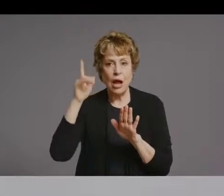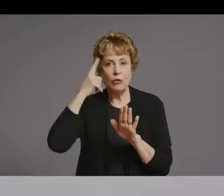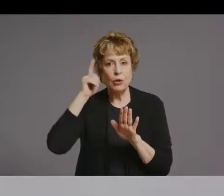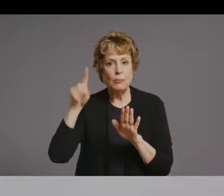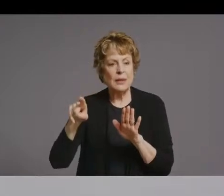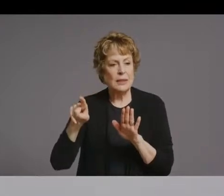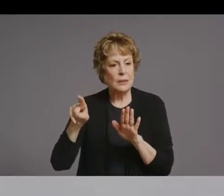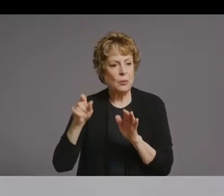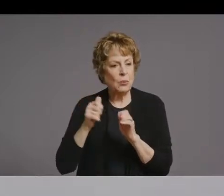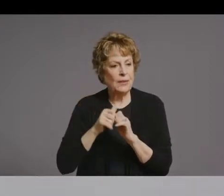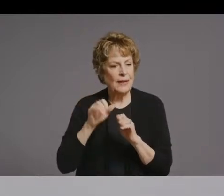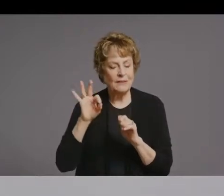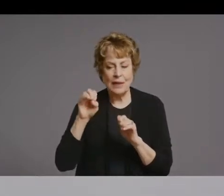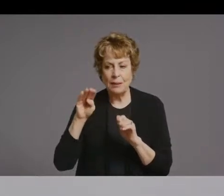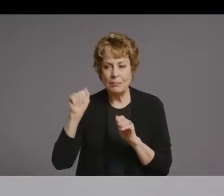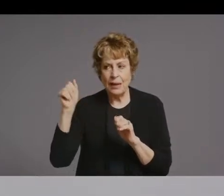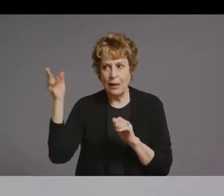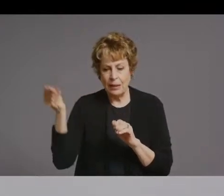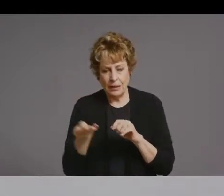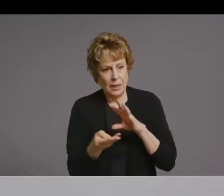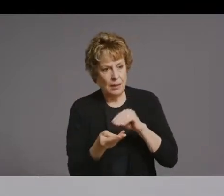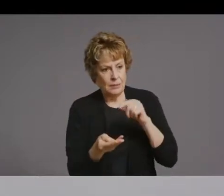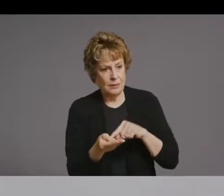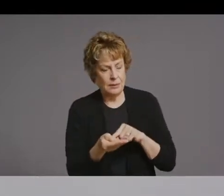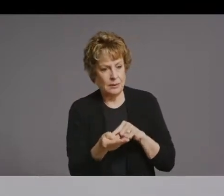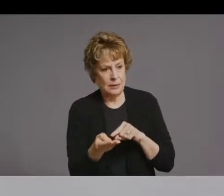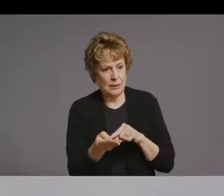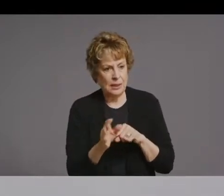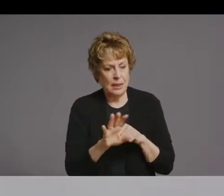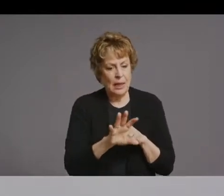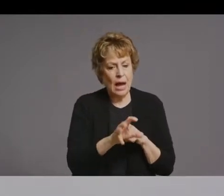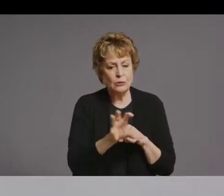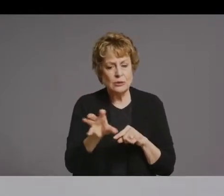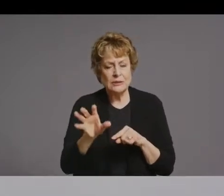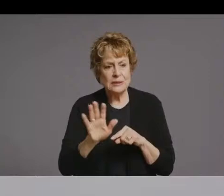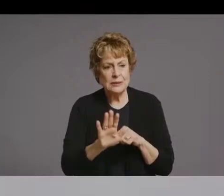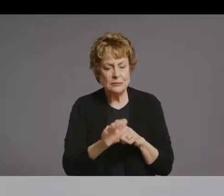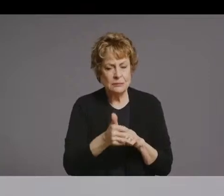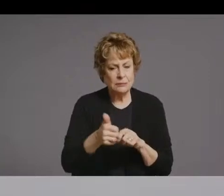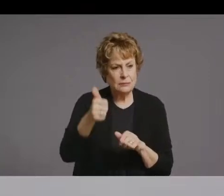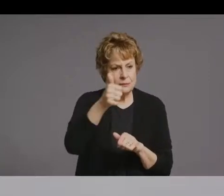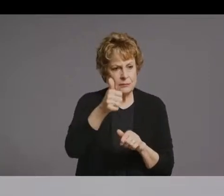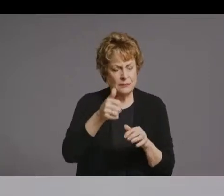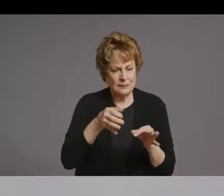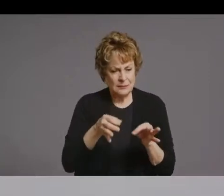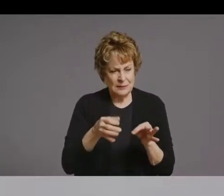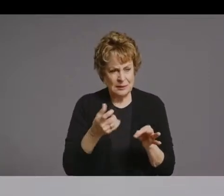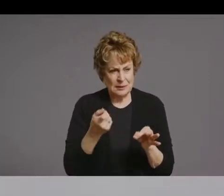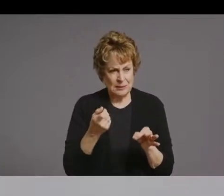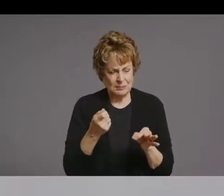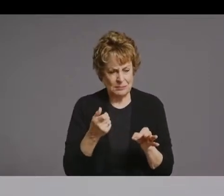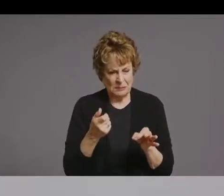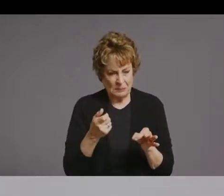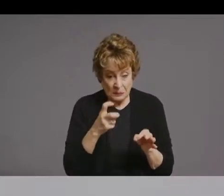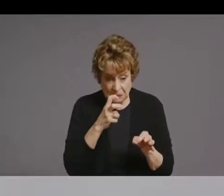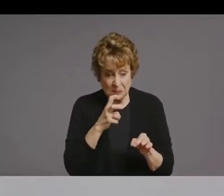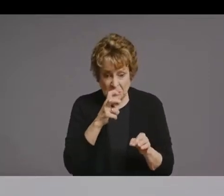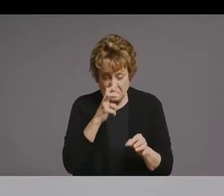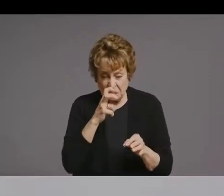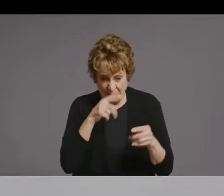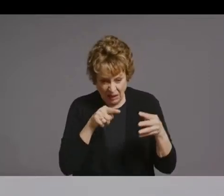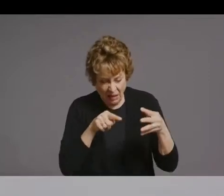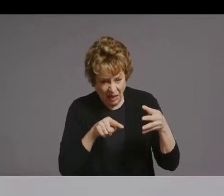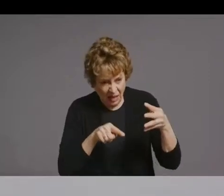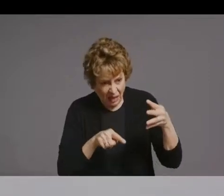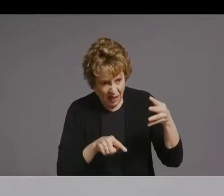site, and some Pima County officials have described it as a little harsh or even draconian. I'm looking specifically